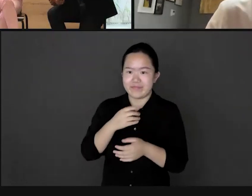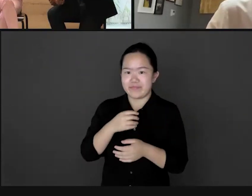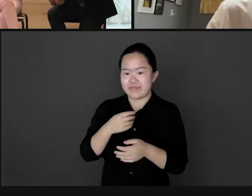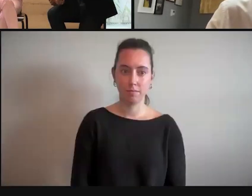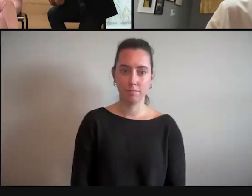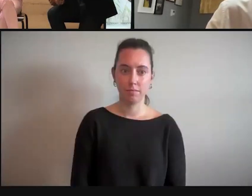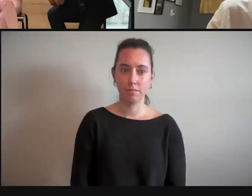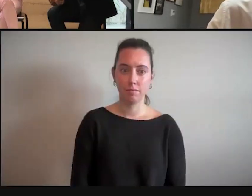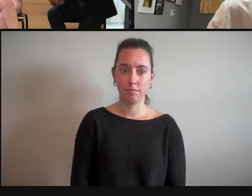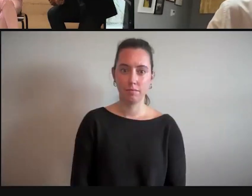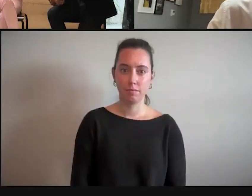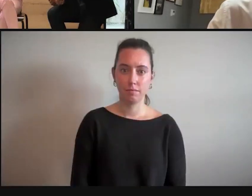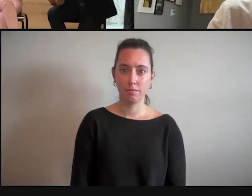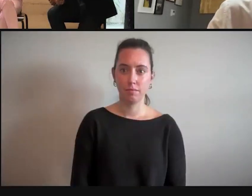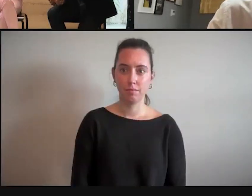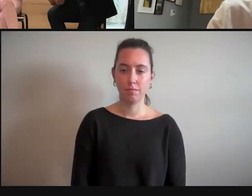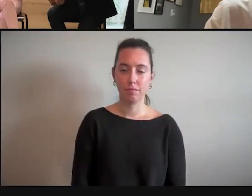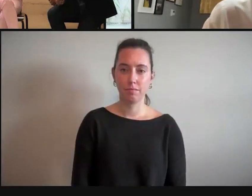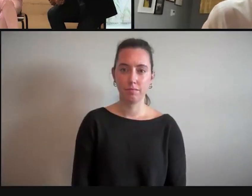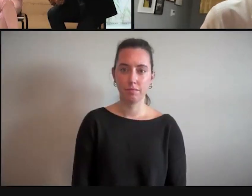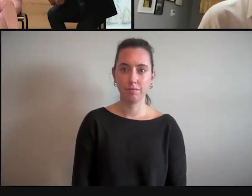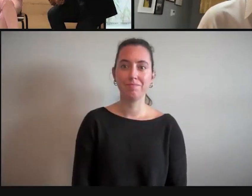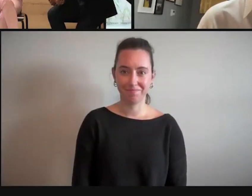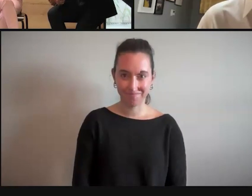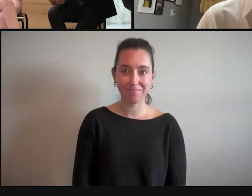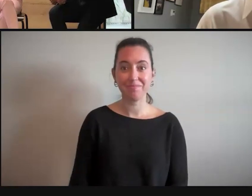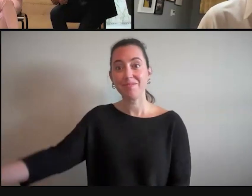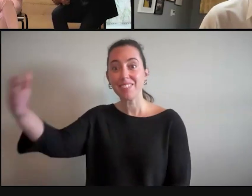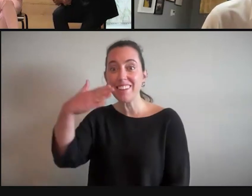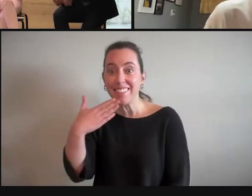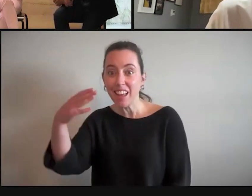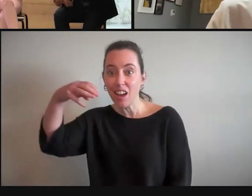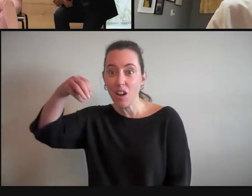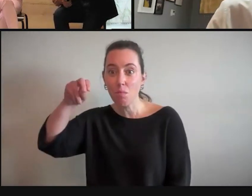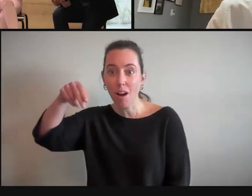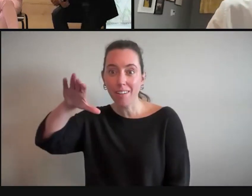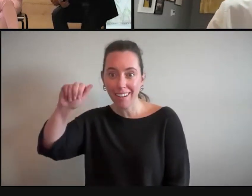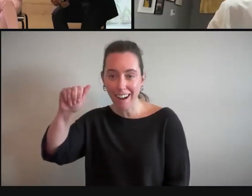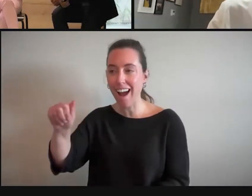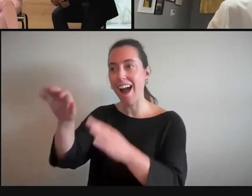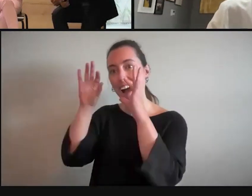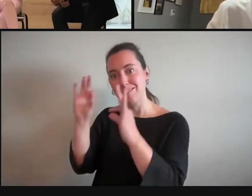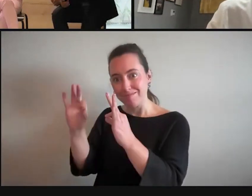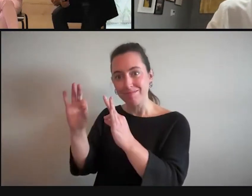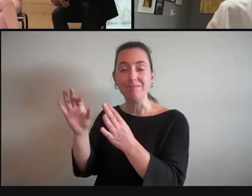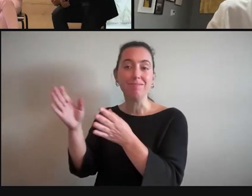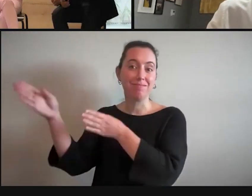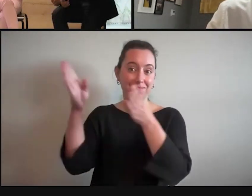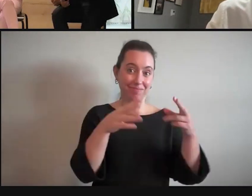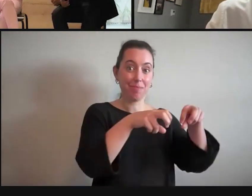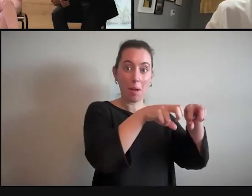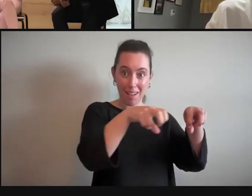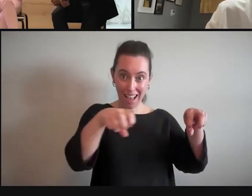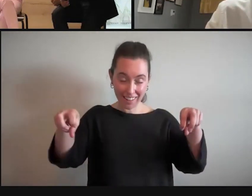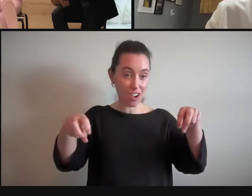That's perfect, Monica. Thank you. So we are now going into the panel part of this before we leave the room for questions. And